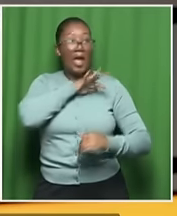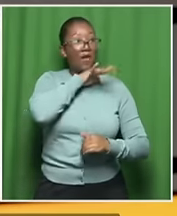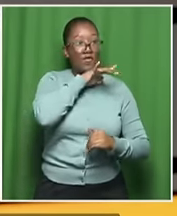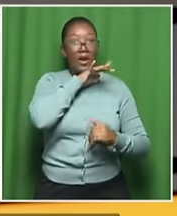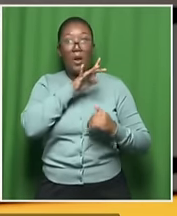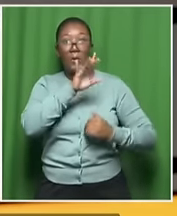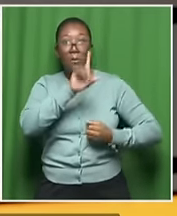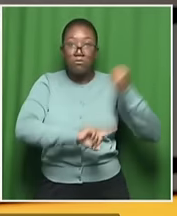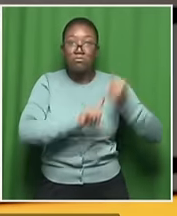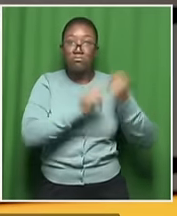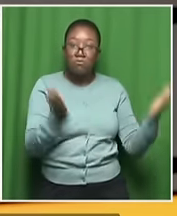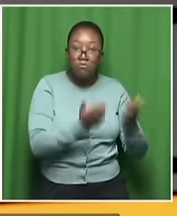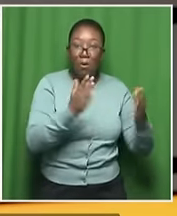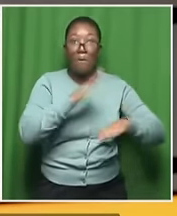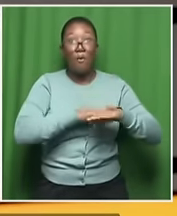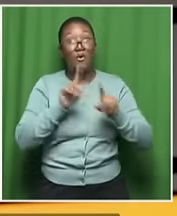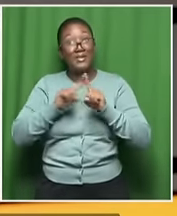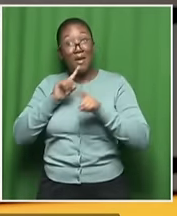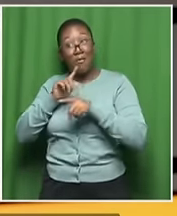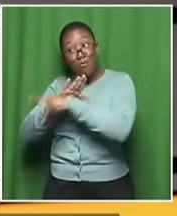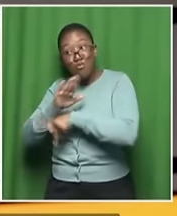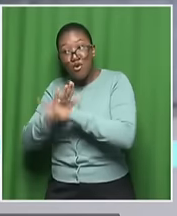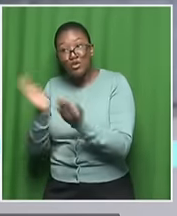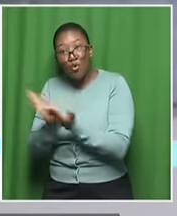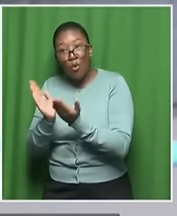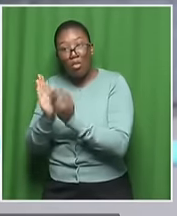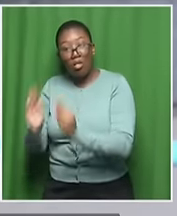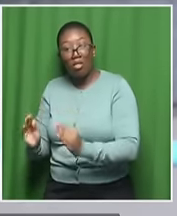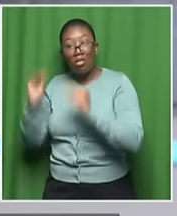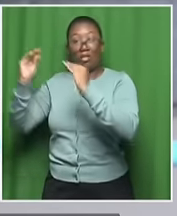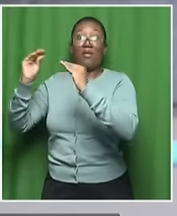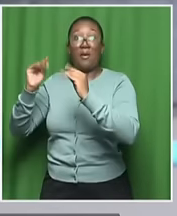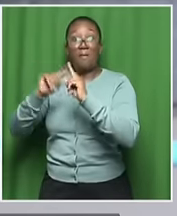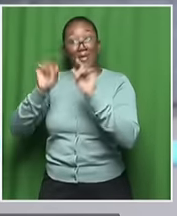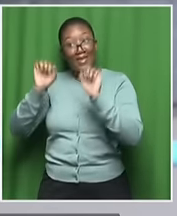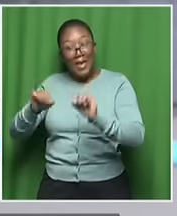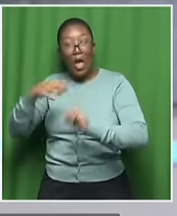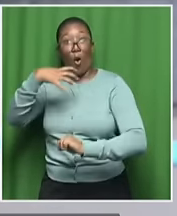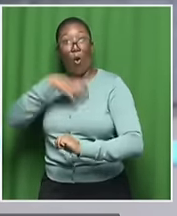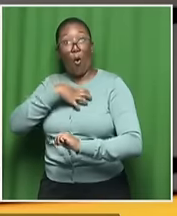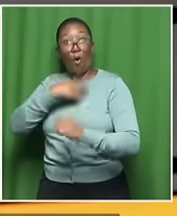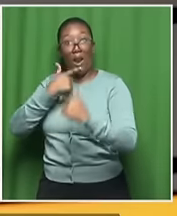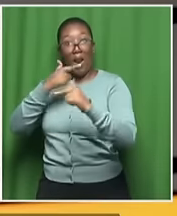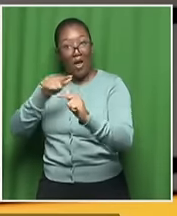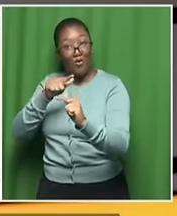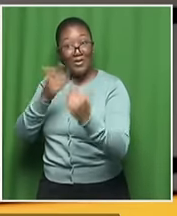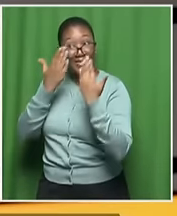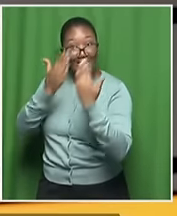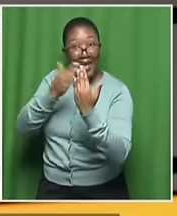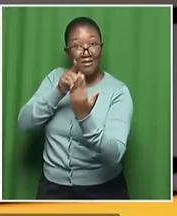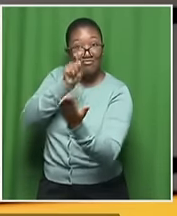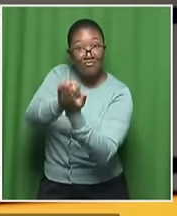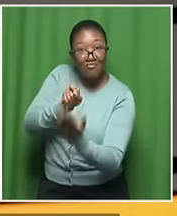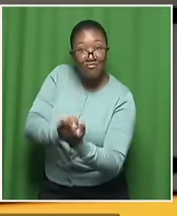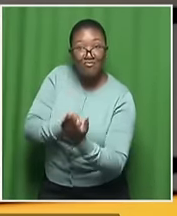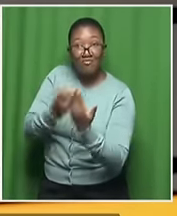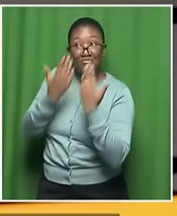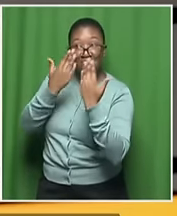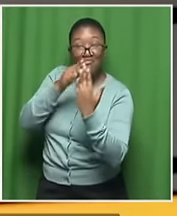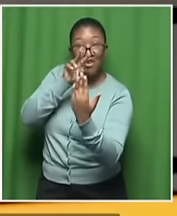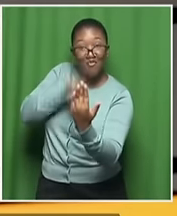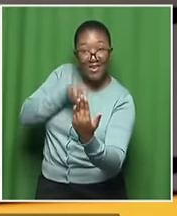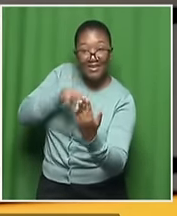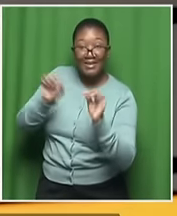from preschool to tertiary where you can study in your language? For sure. The other day, about a year